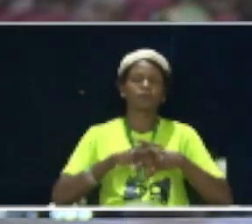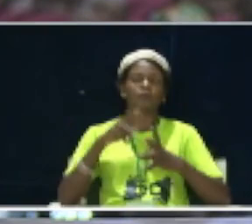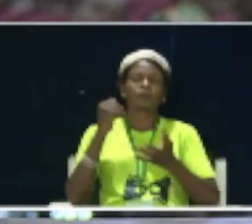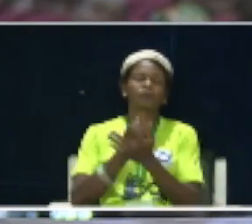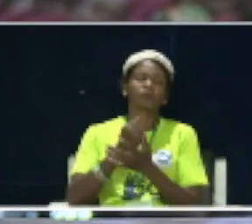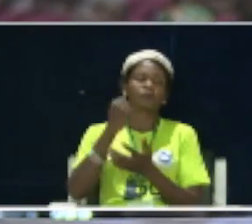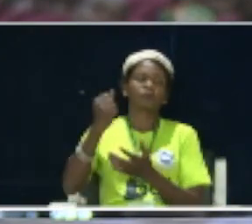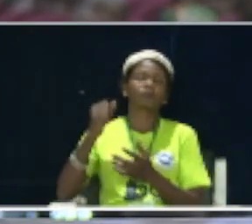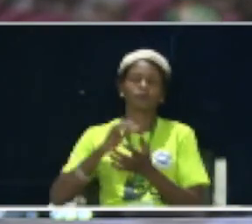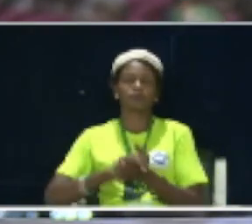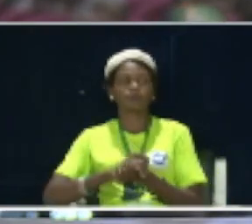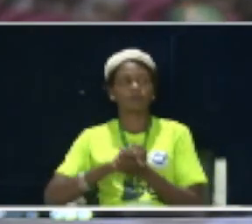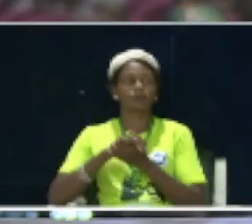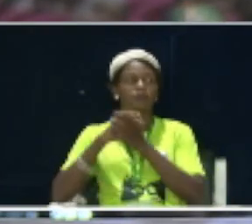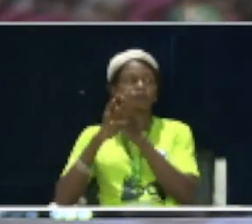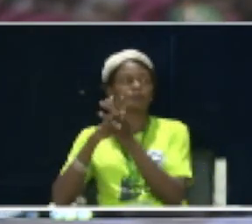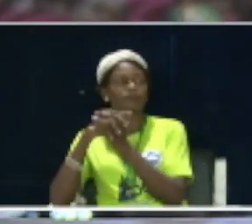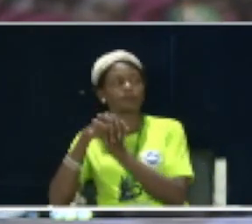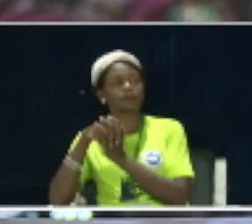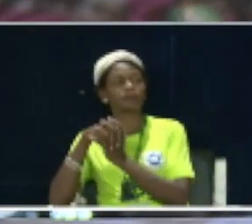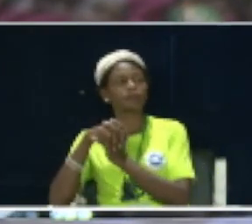Amen. Now listen.